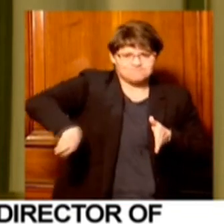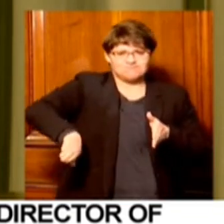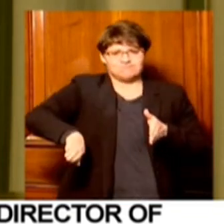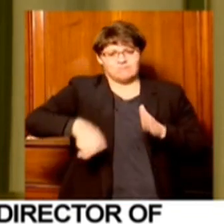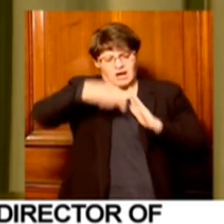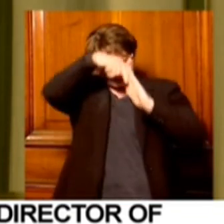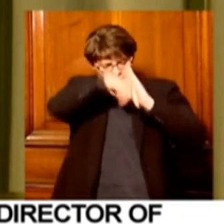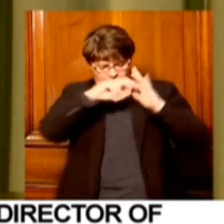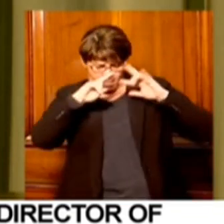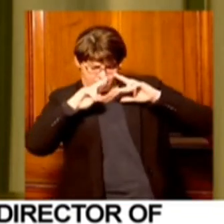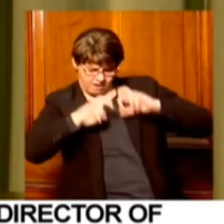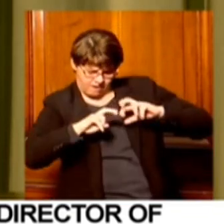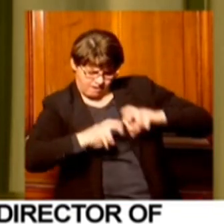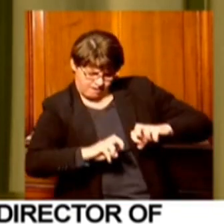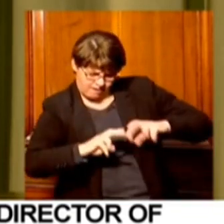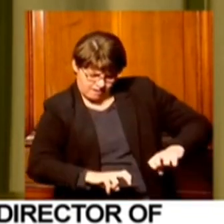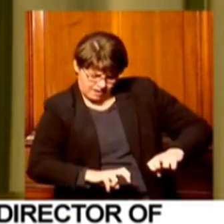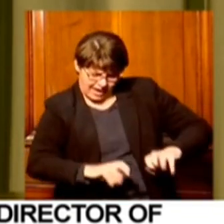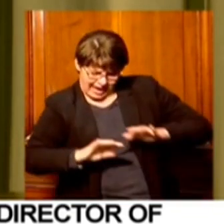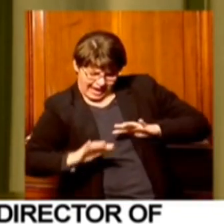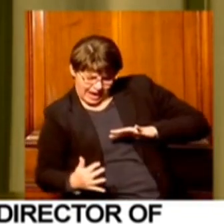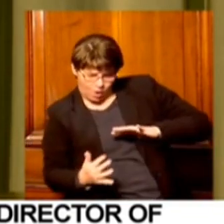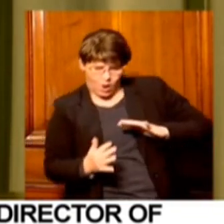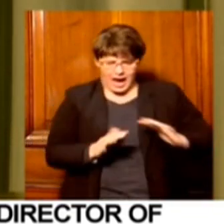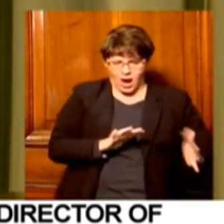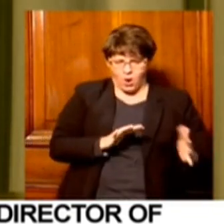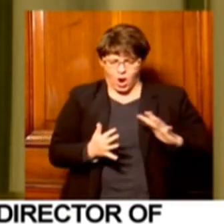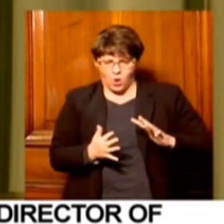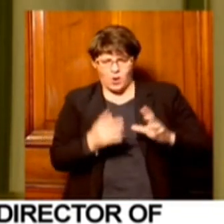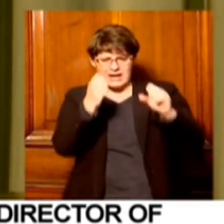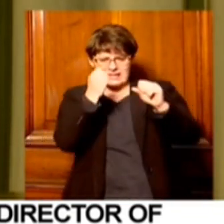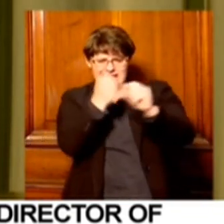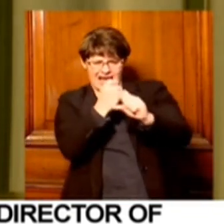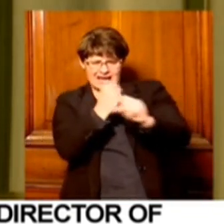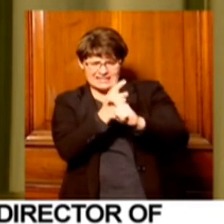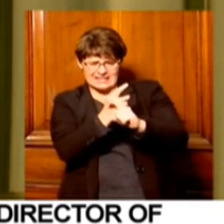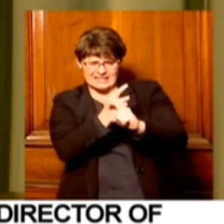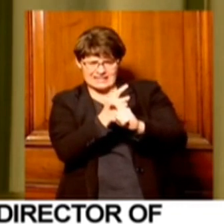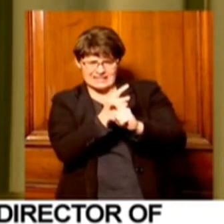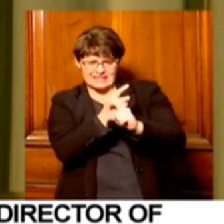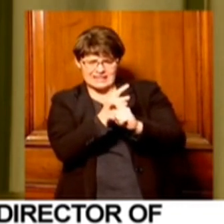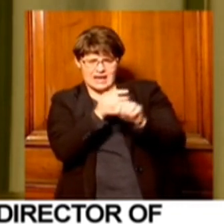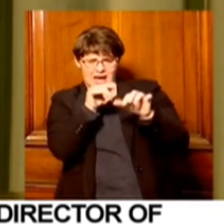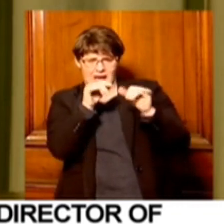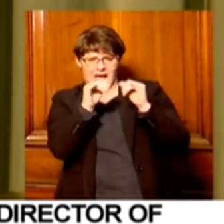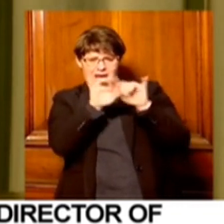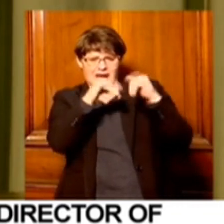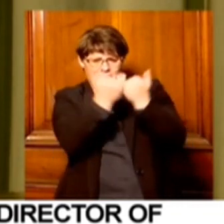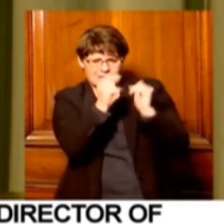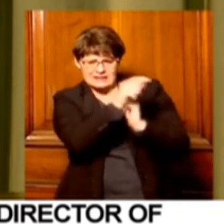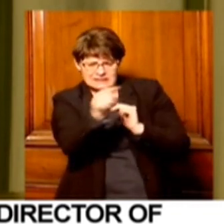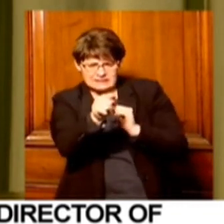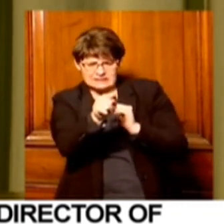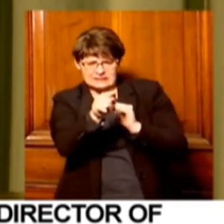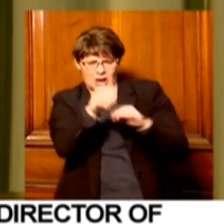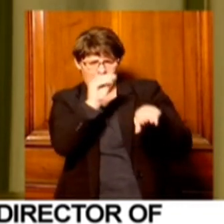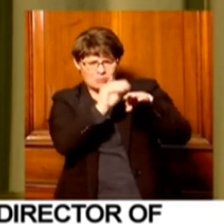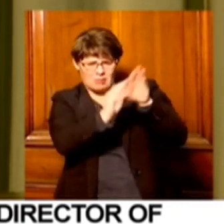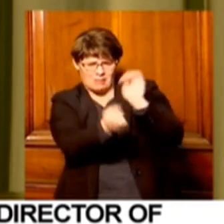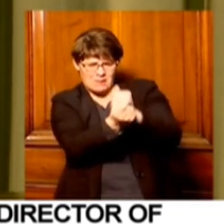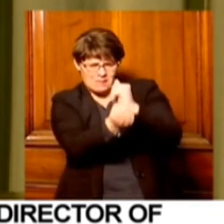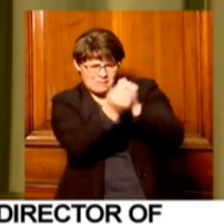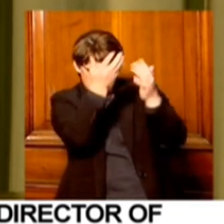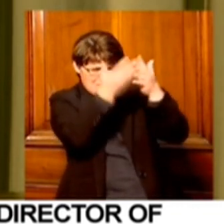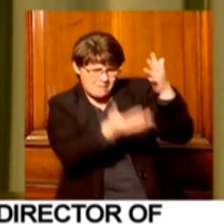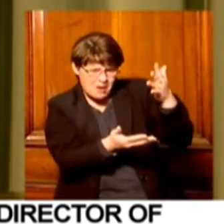to understand what faces the taxi industry and how we can mitigate